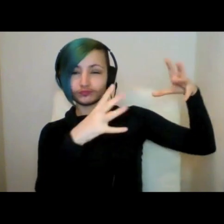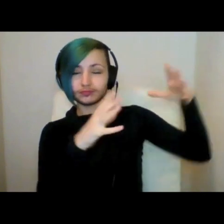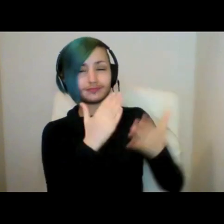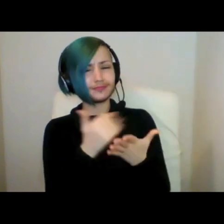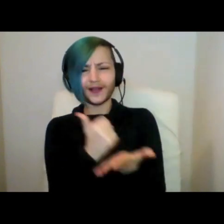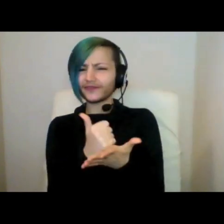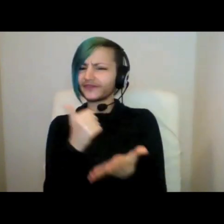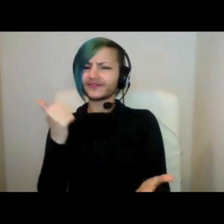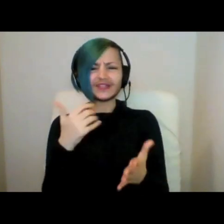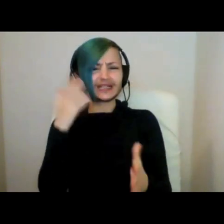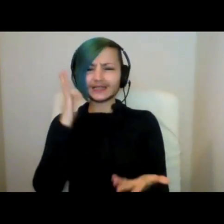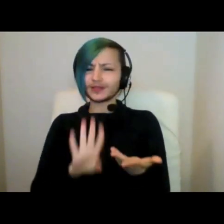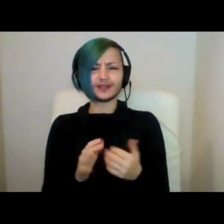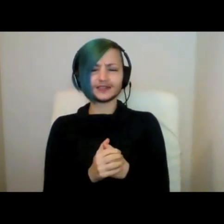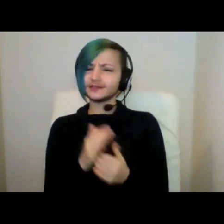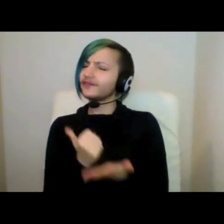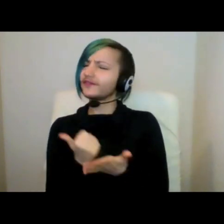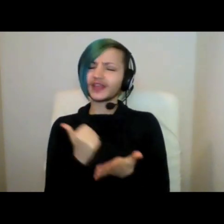was an amazing experience.